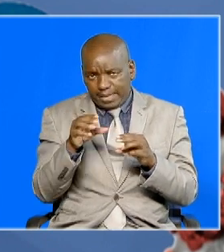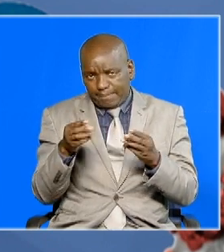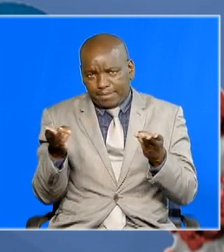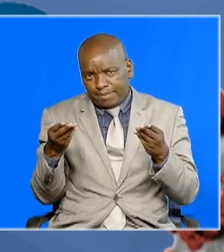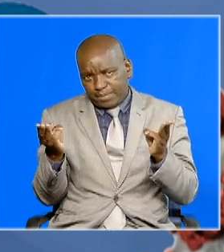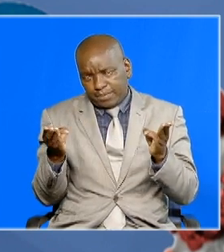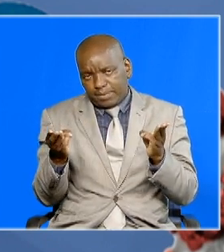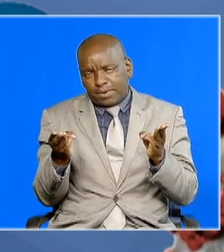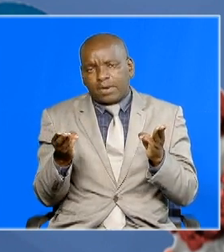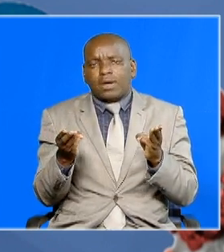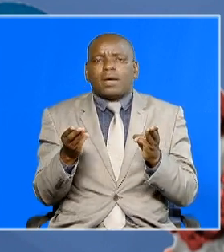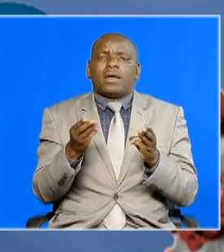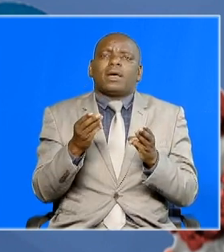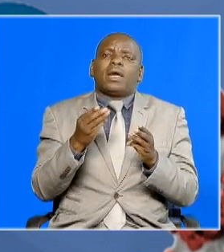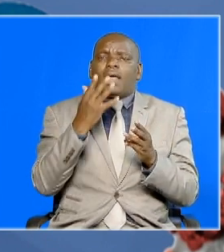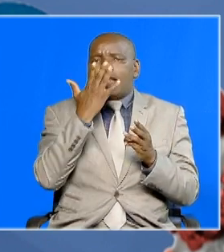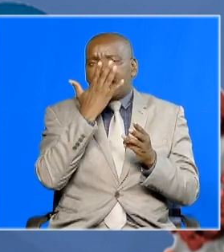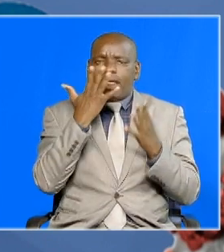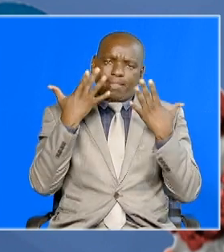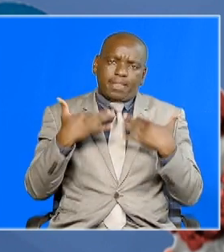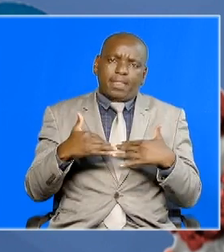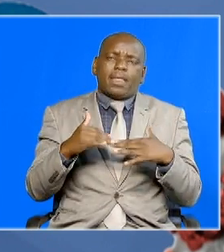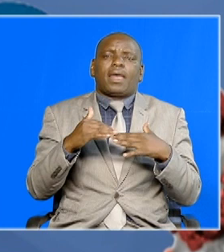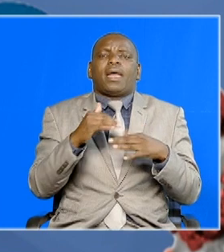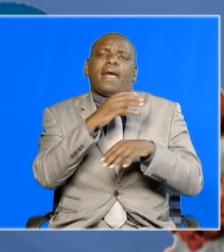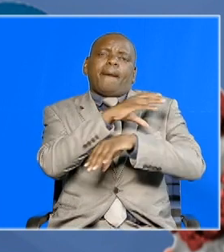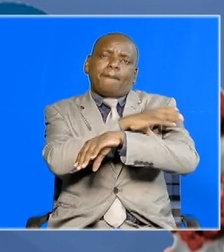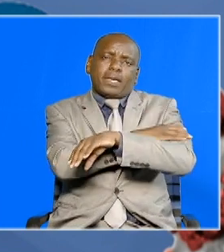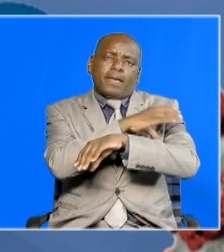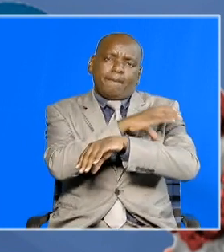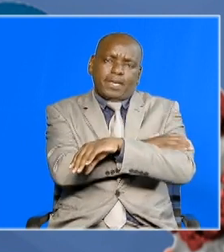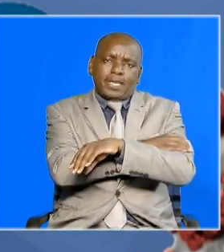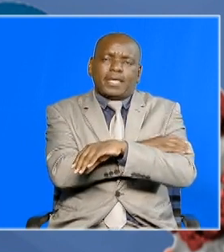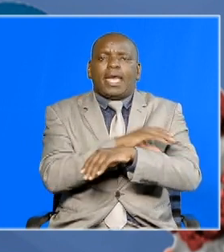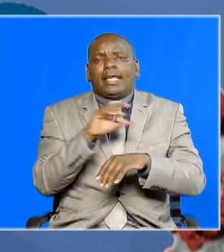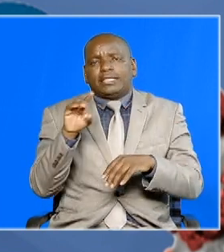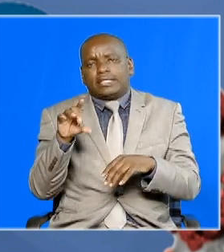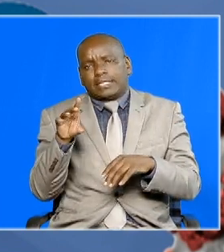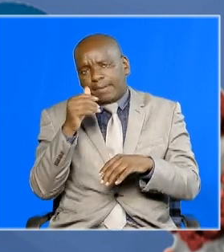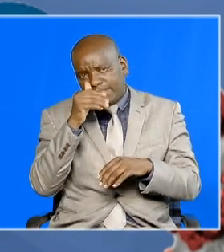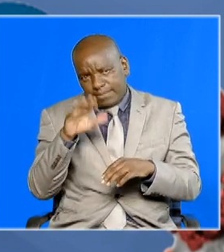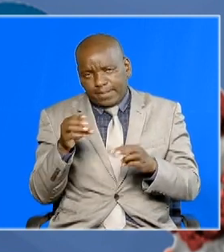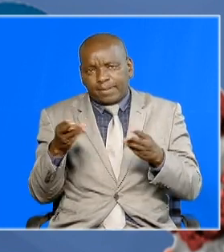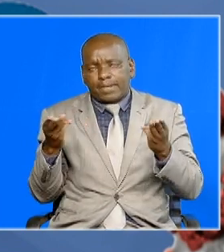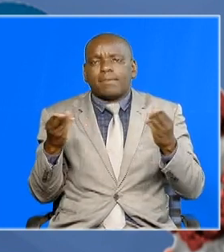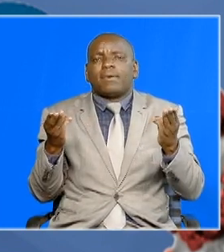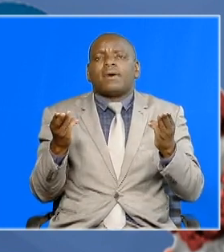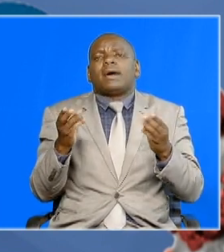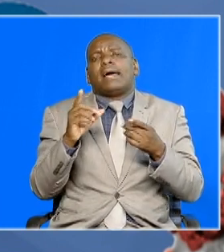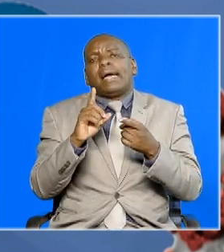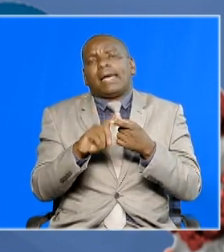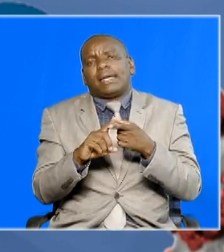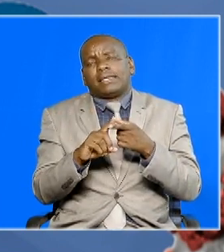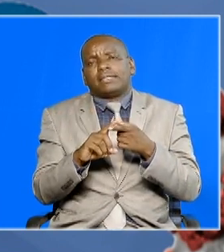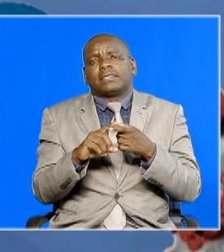times, whether you have diabetes, high blood pressure, also the chronic illnesses, the same ones, and those who